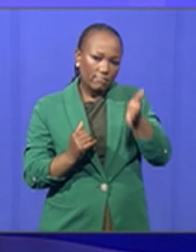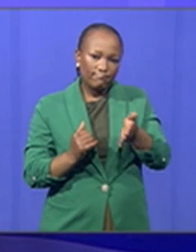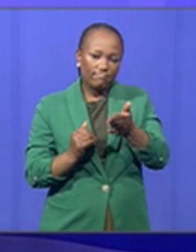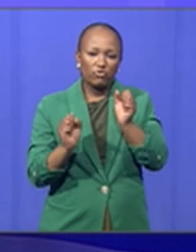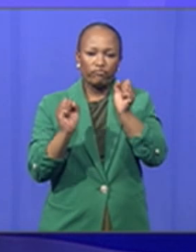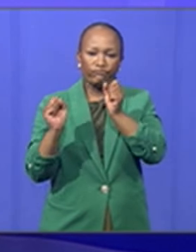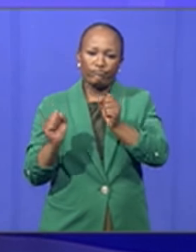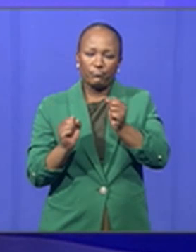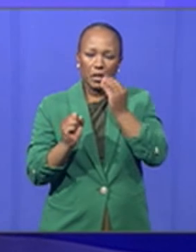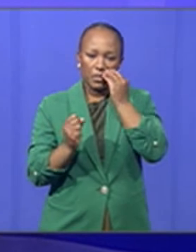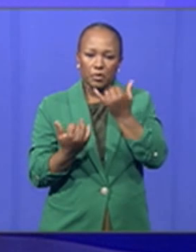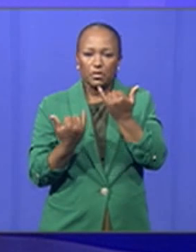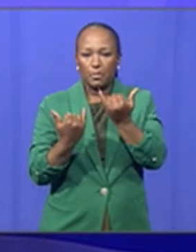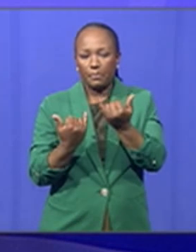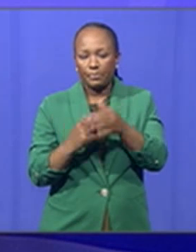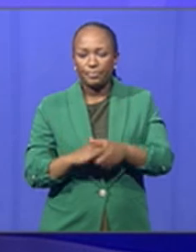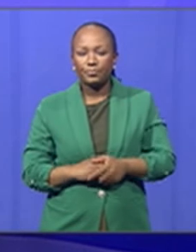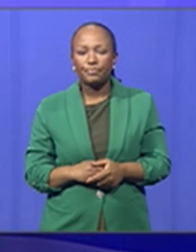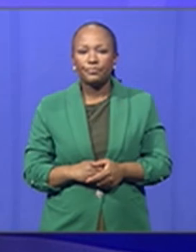go lesolela madireng a lefase.